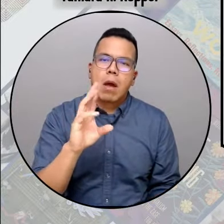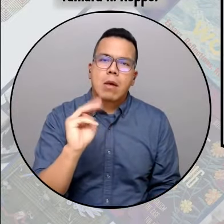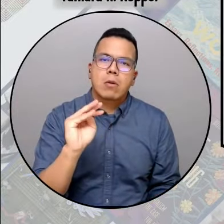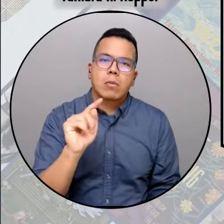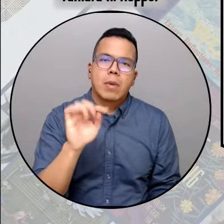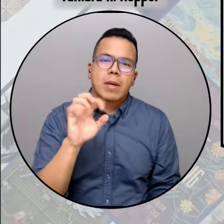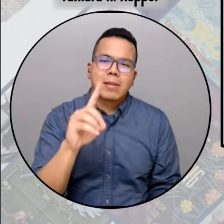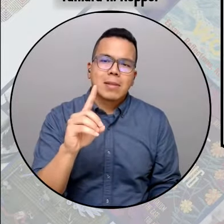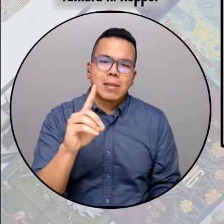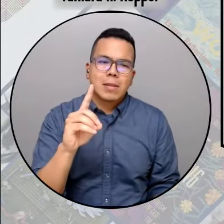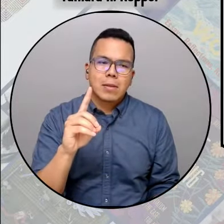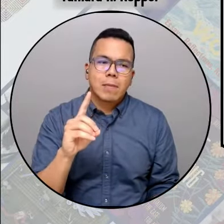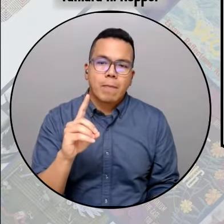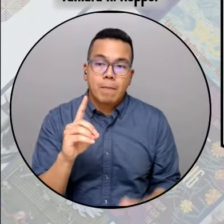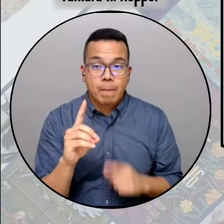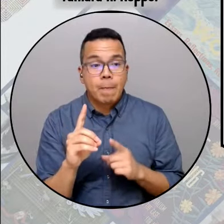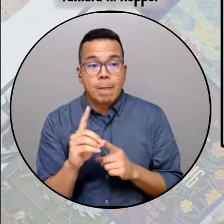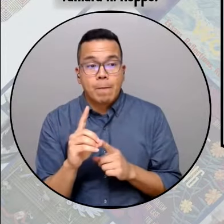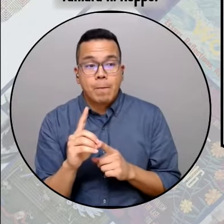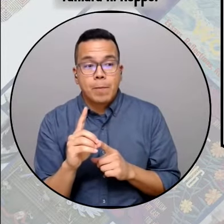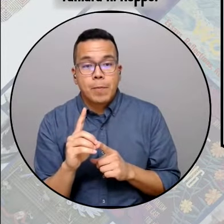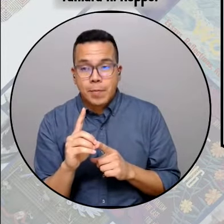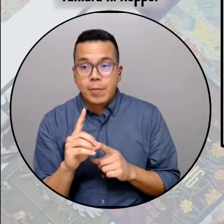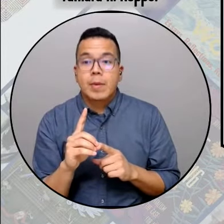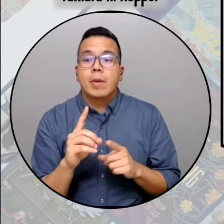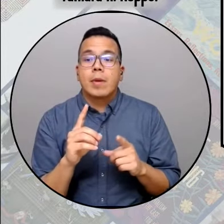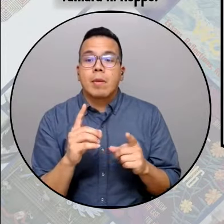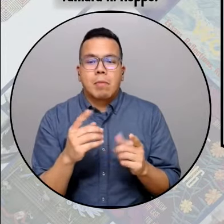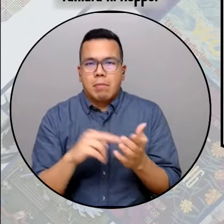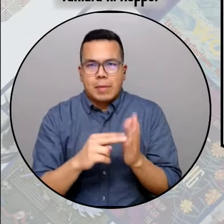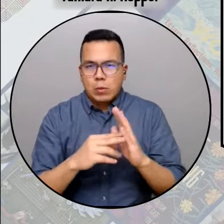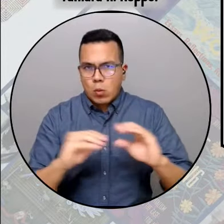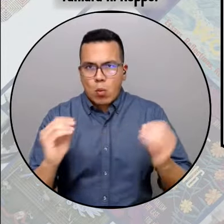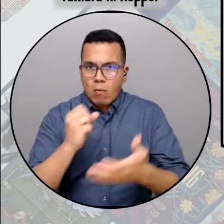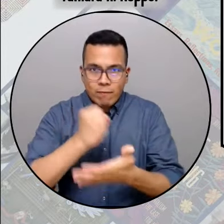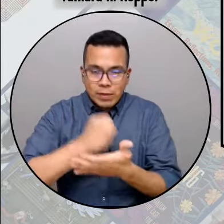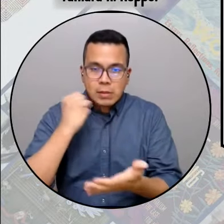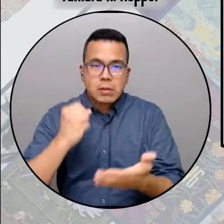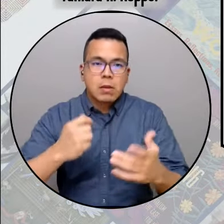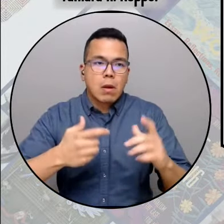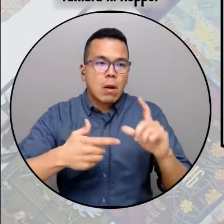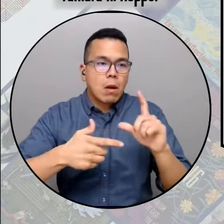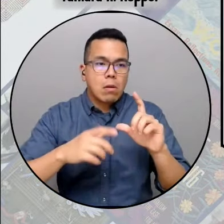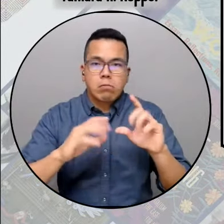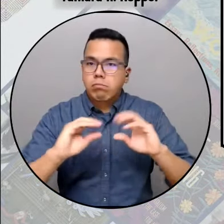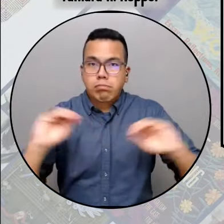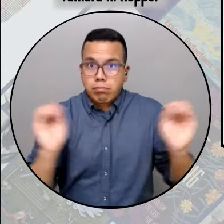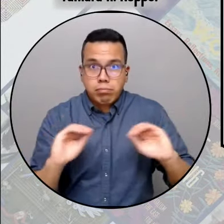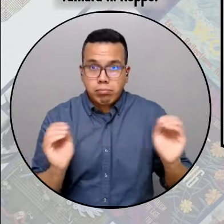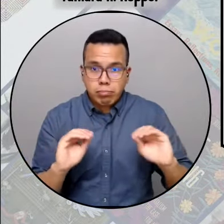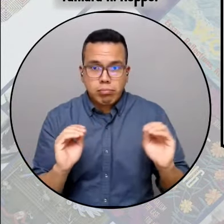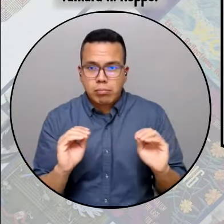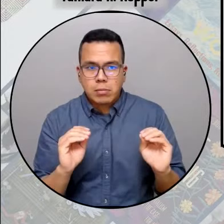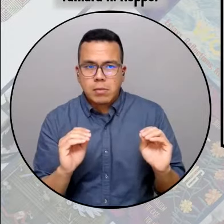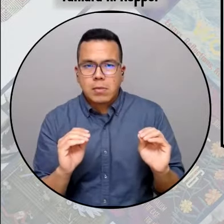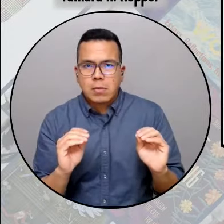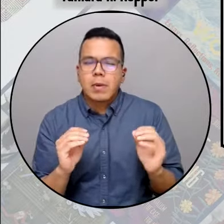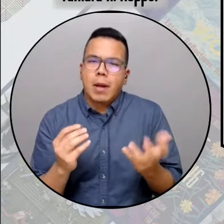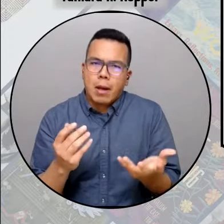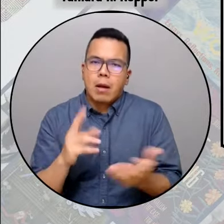way that says you are legally here, right? And allowed to be here. But the